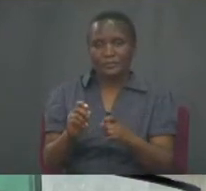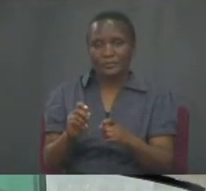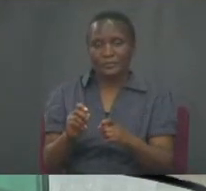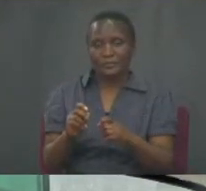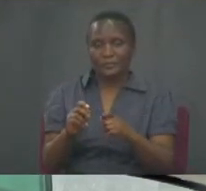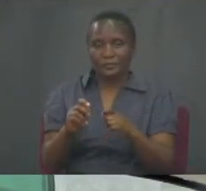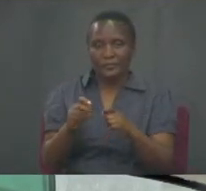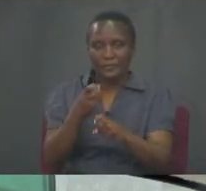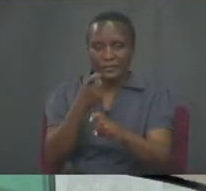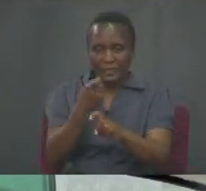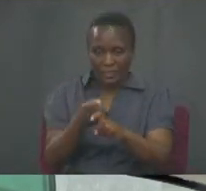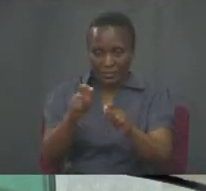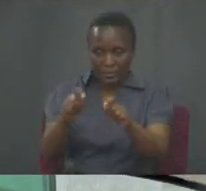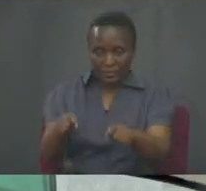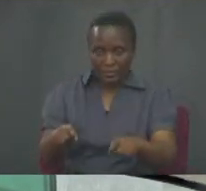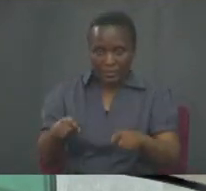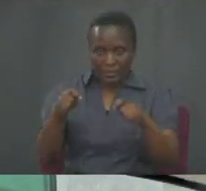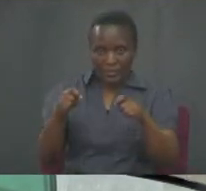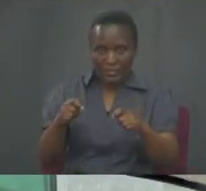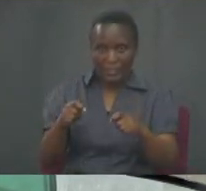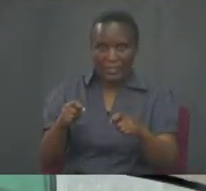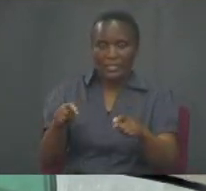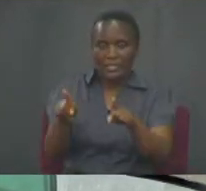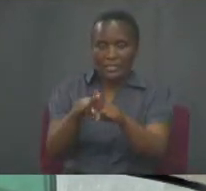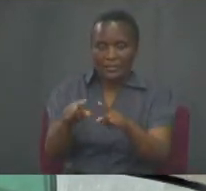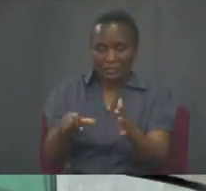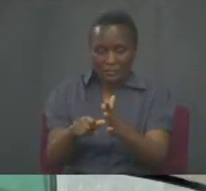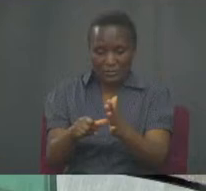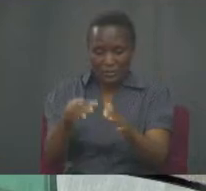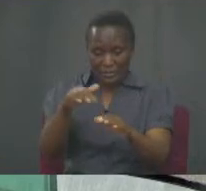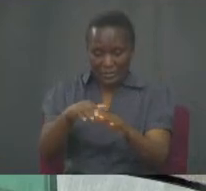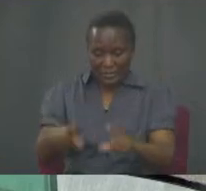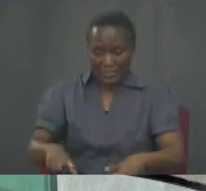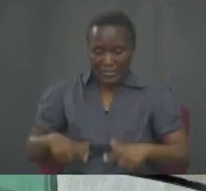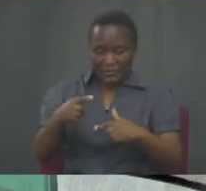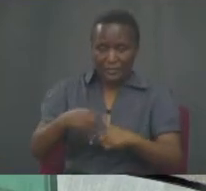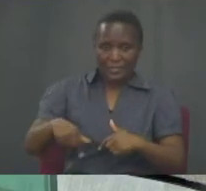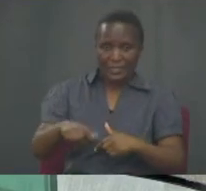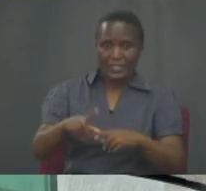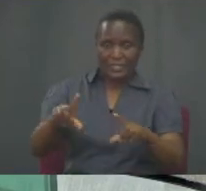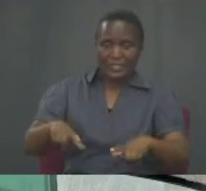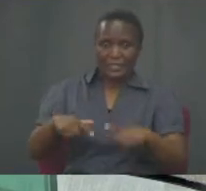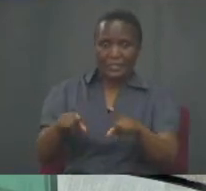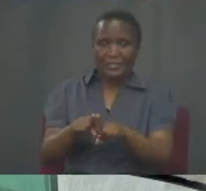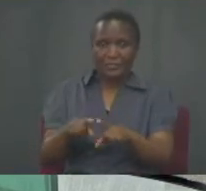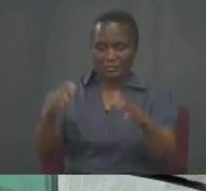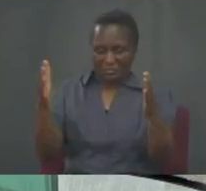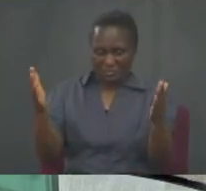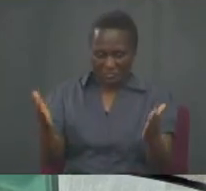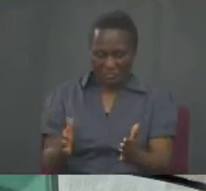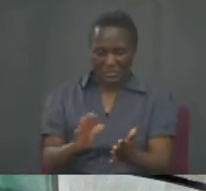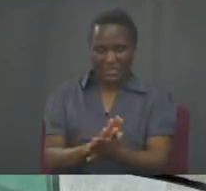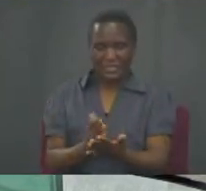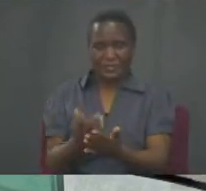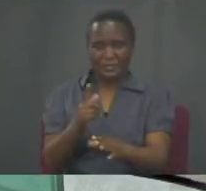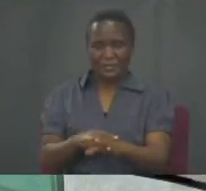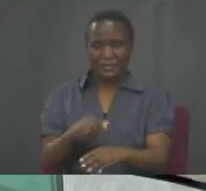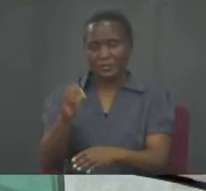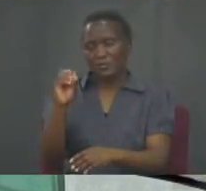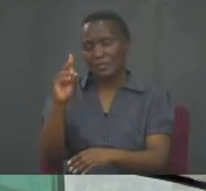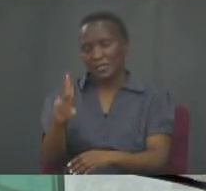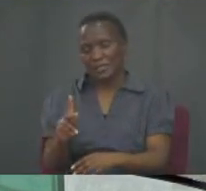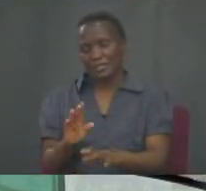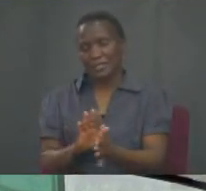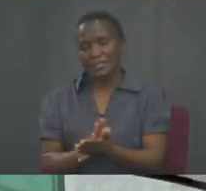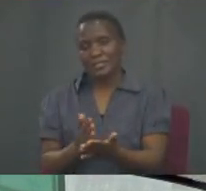come across such, life is like that, steeps and slopes. Sometimes it's okay, sometimes it's not. It doesn't matter if